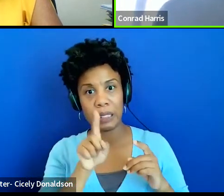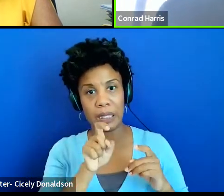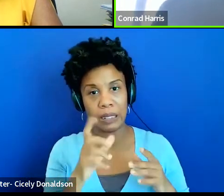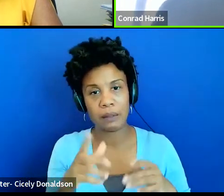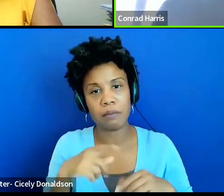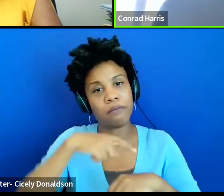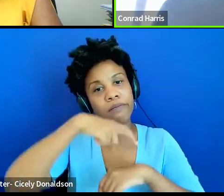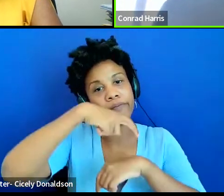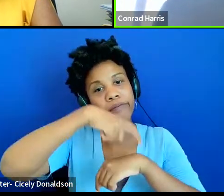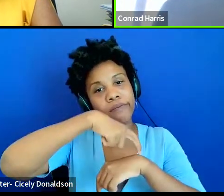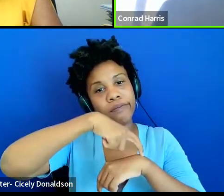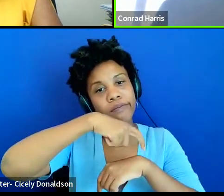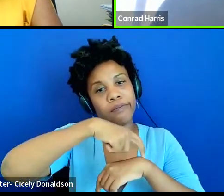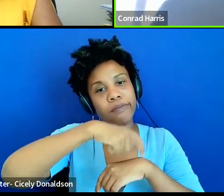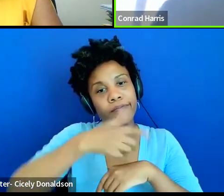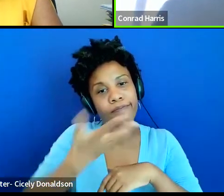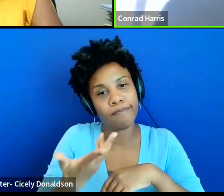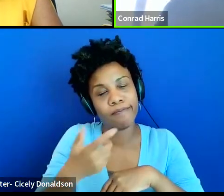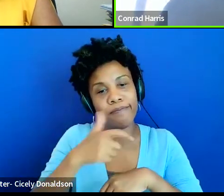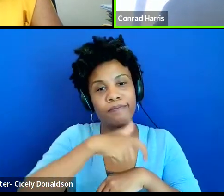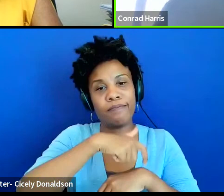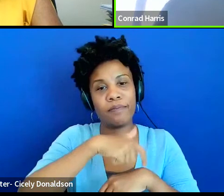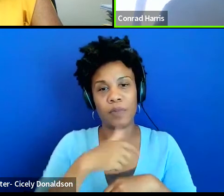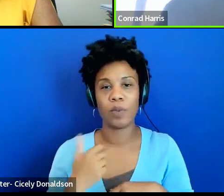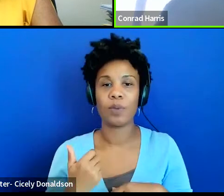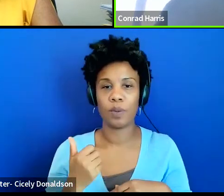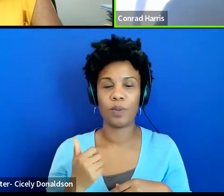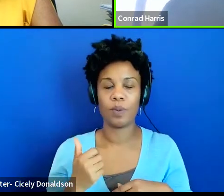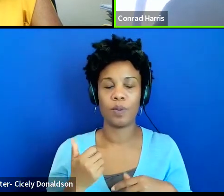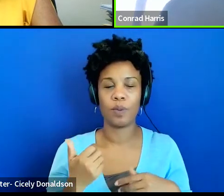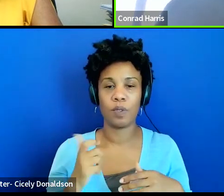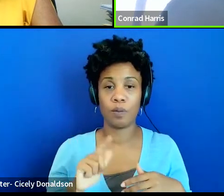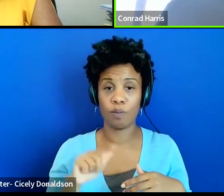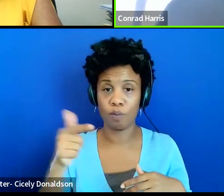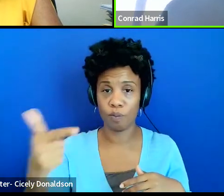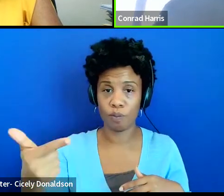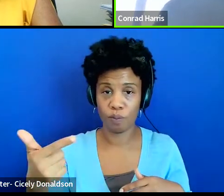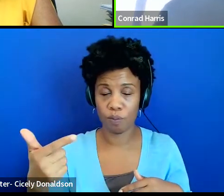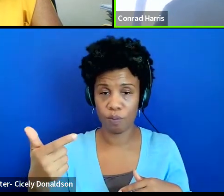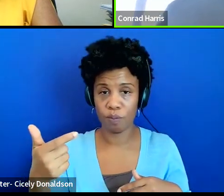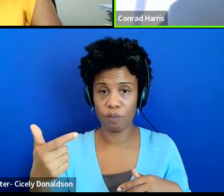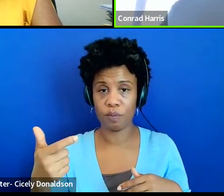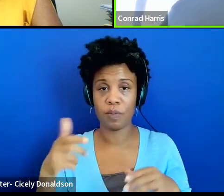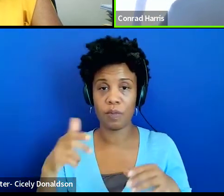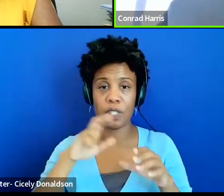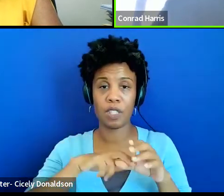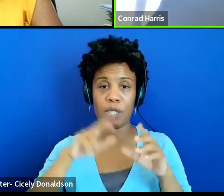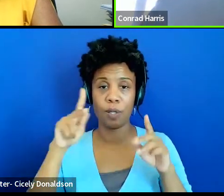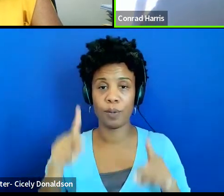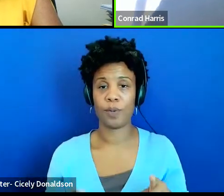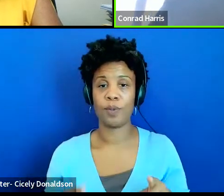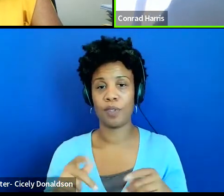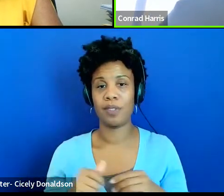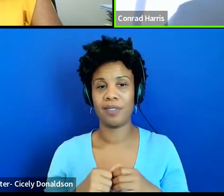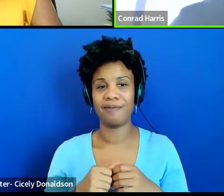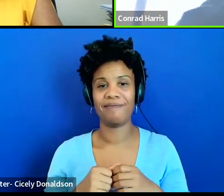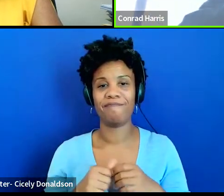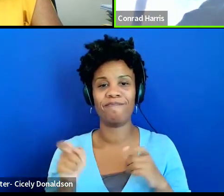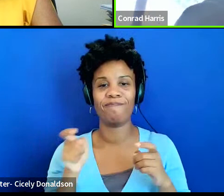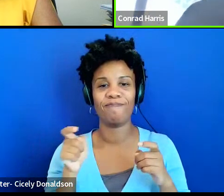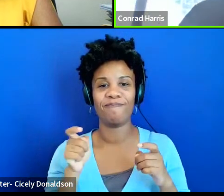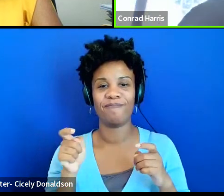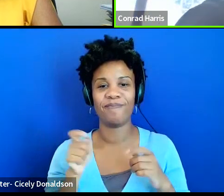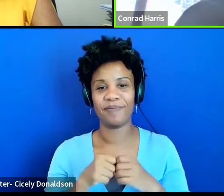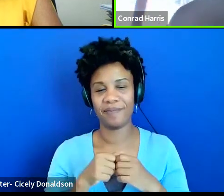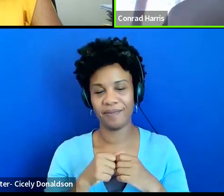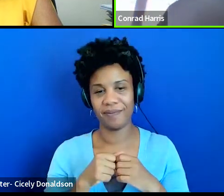time doesn't permit, so I'm going to hand back over to the chair, and so that we can